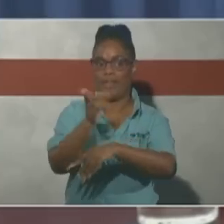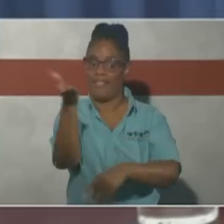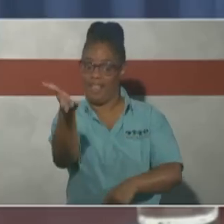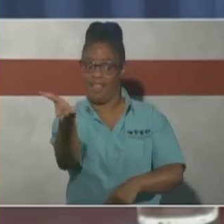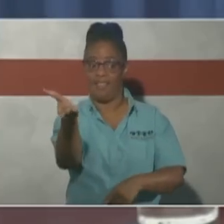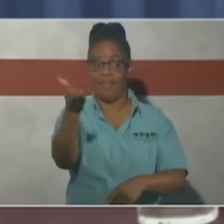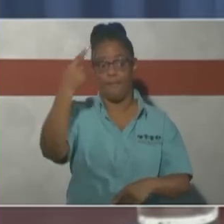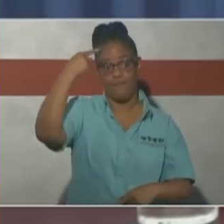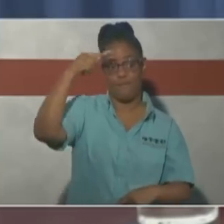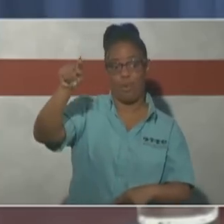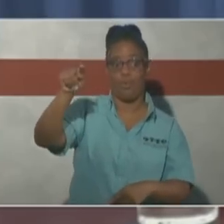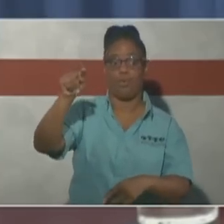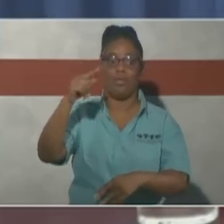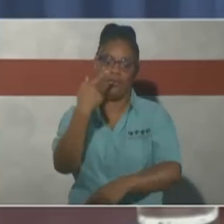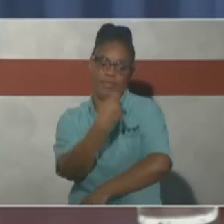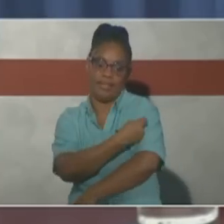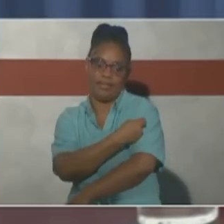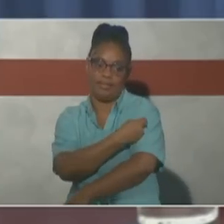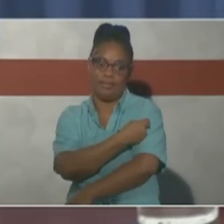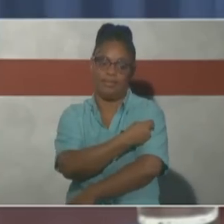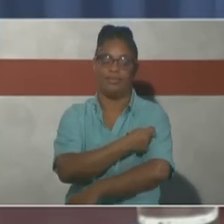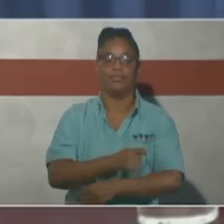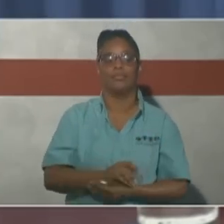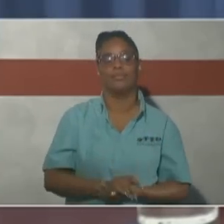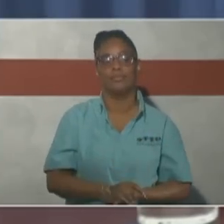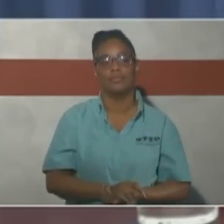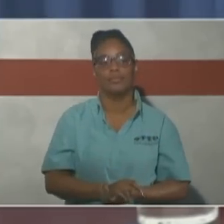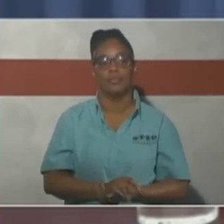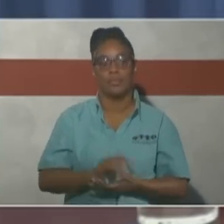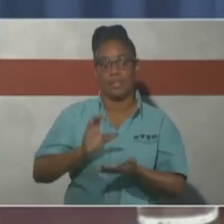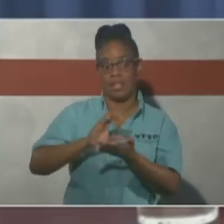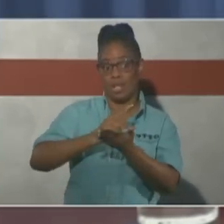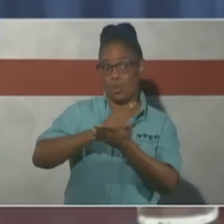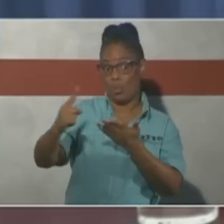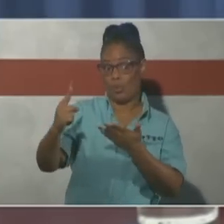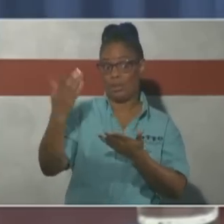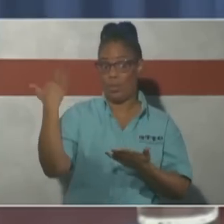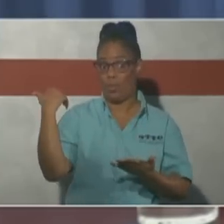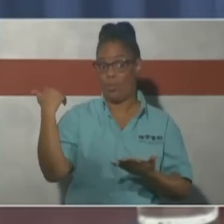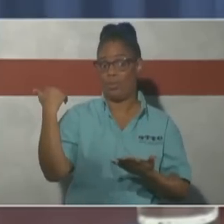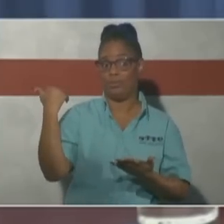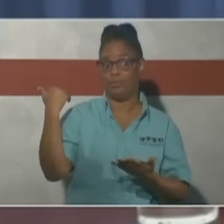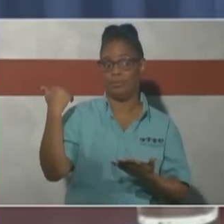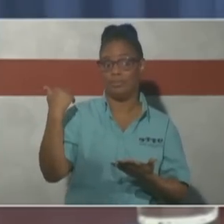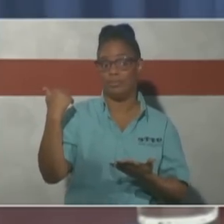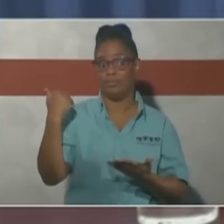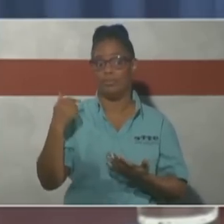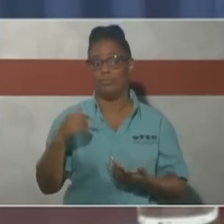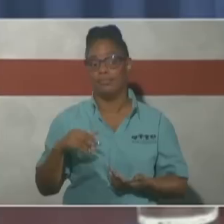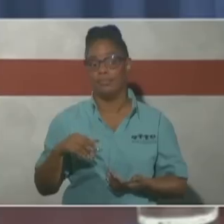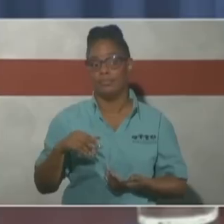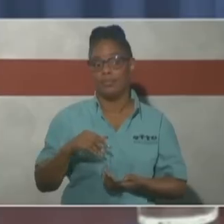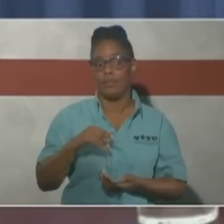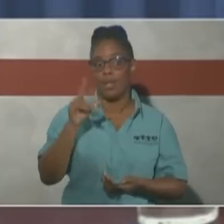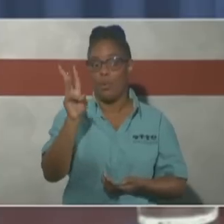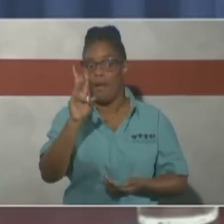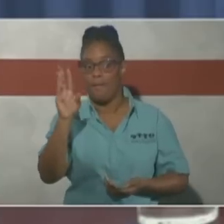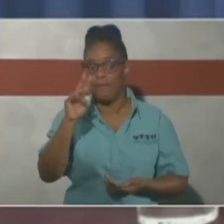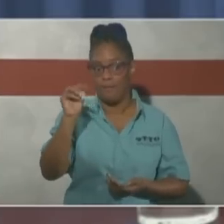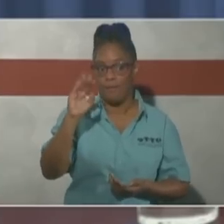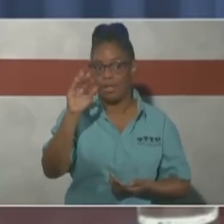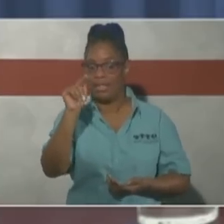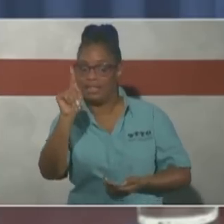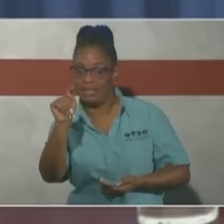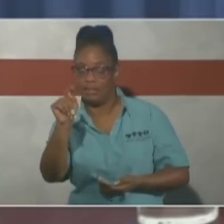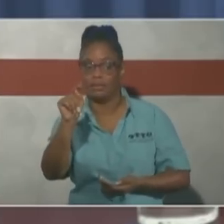point in time. I really want to sincerely thank the mall owners for giving us access to their properties. It has proven to